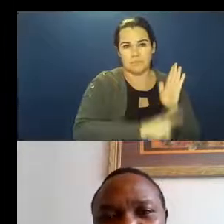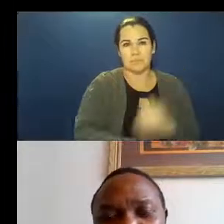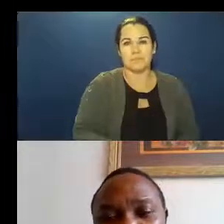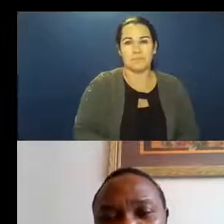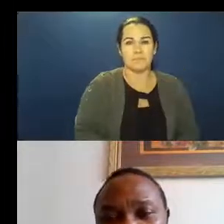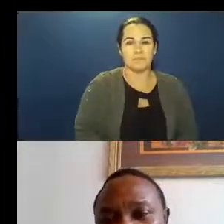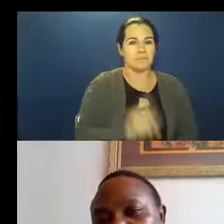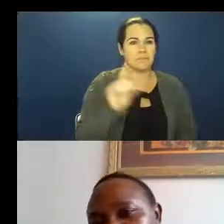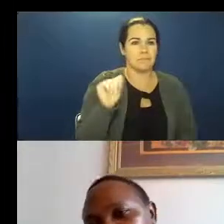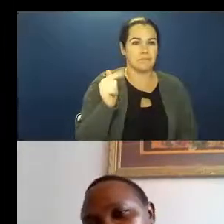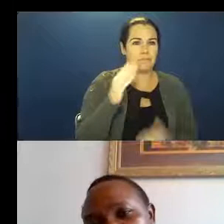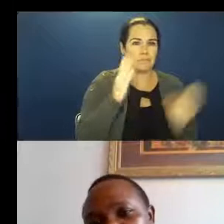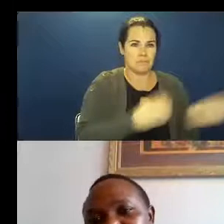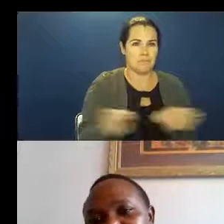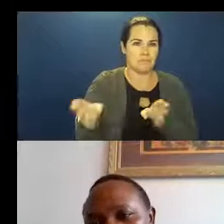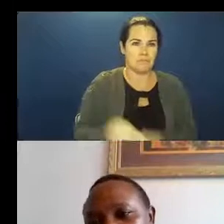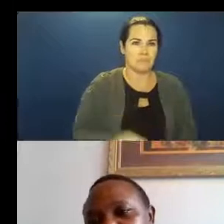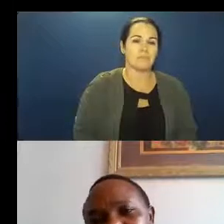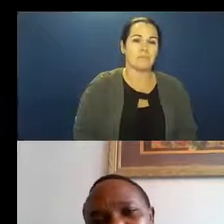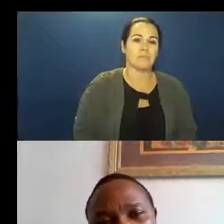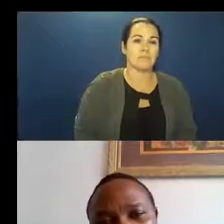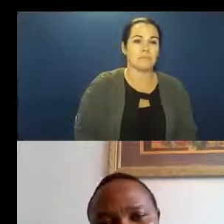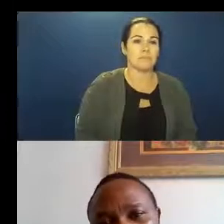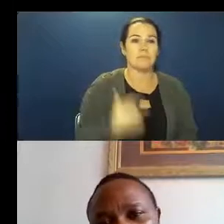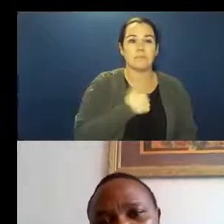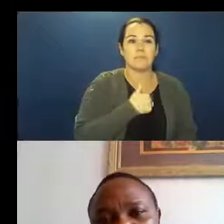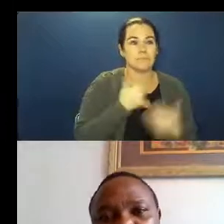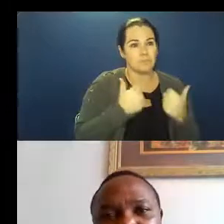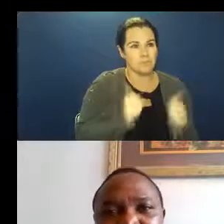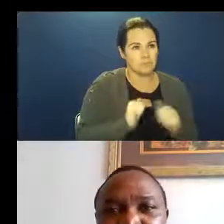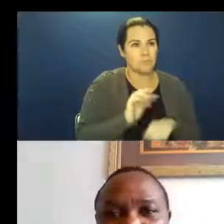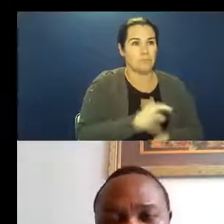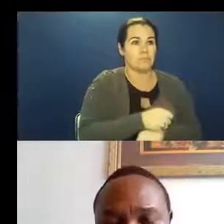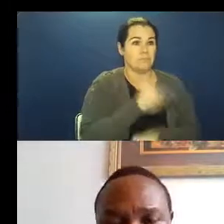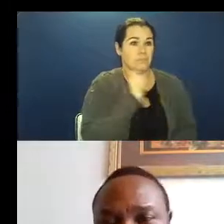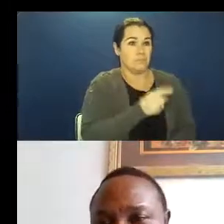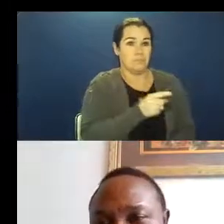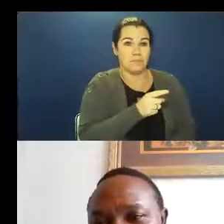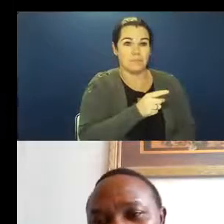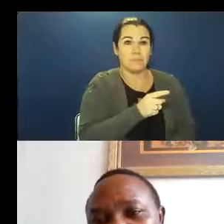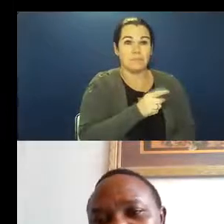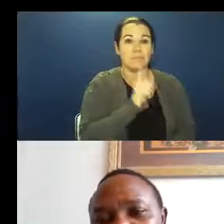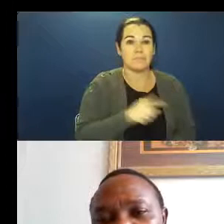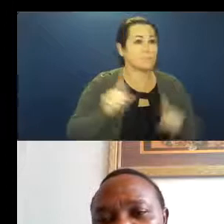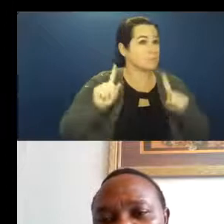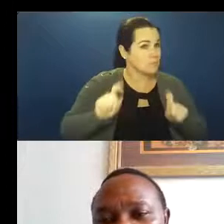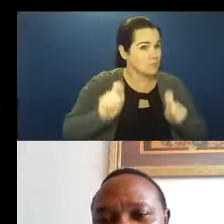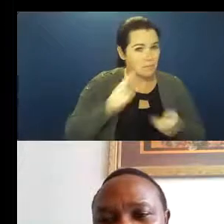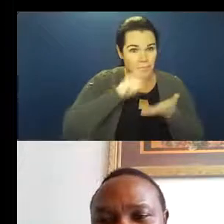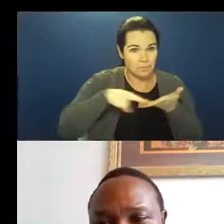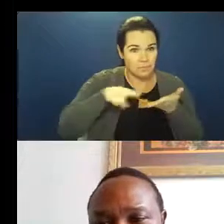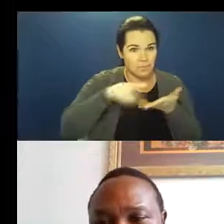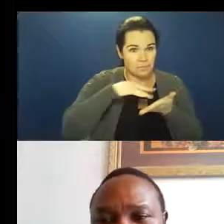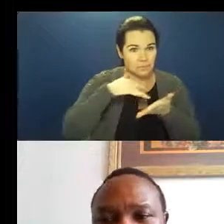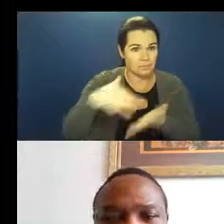agenda. And this is really, we are trying to start earlier. We are implementing, this is a pilot study, and